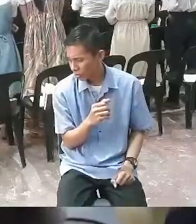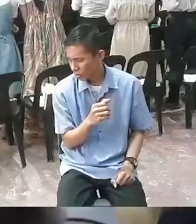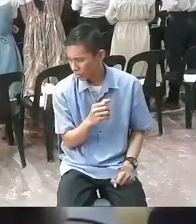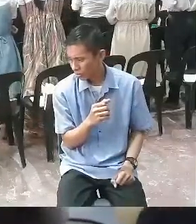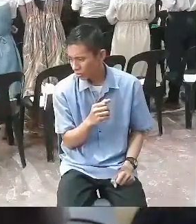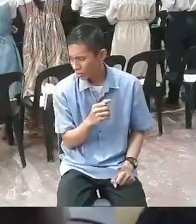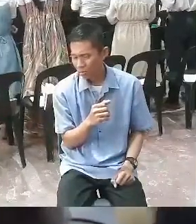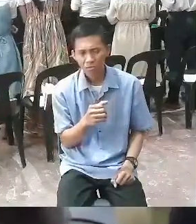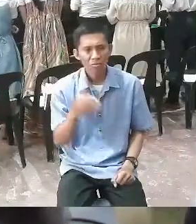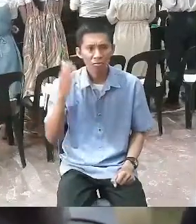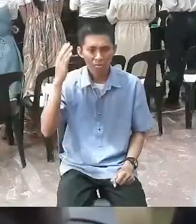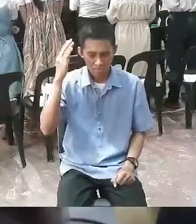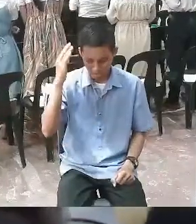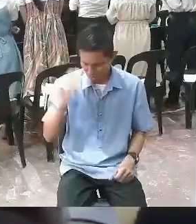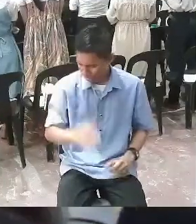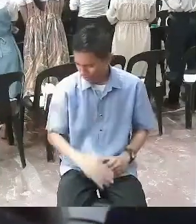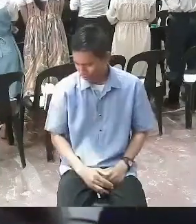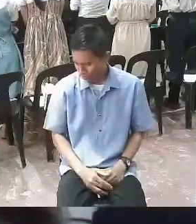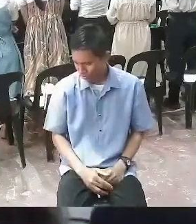imputeth